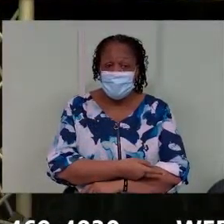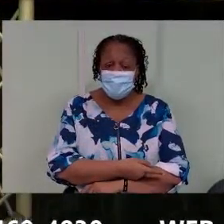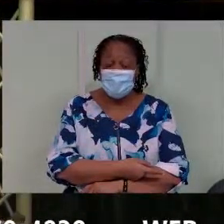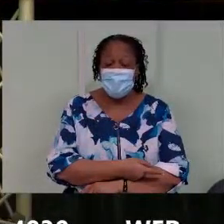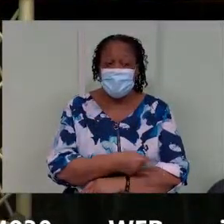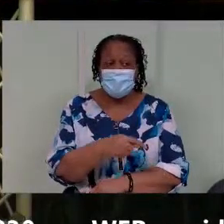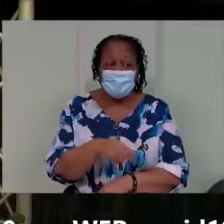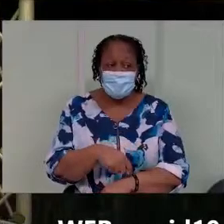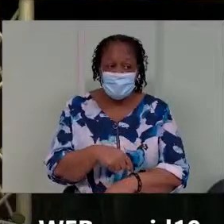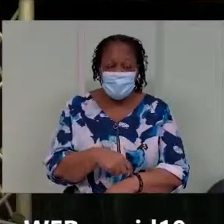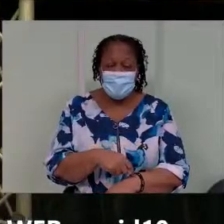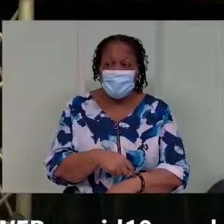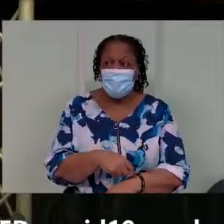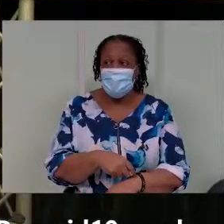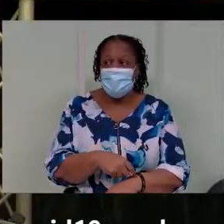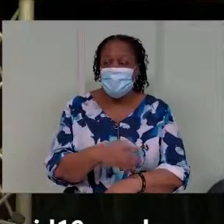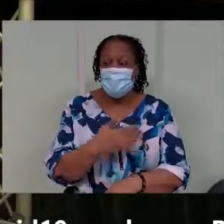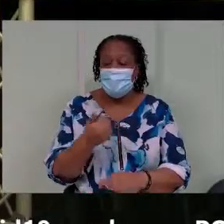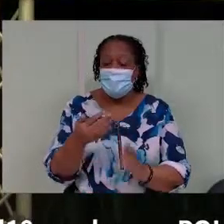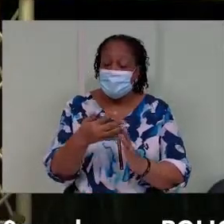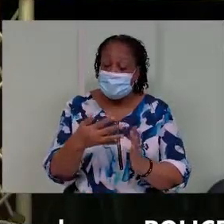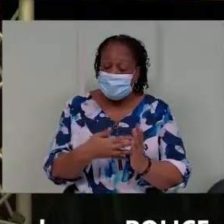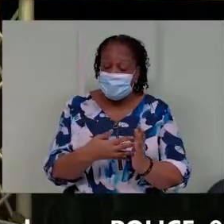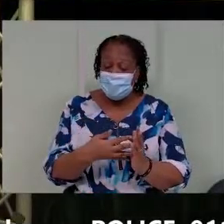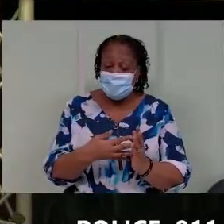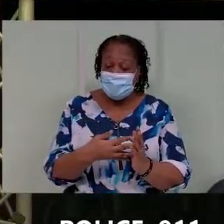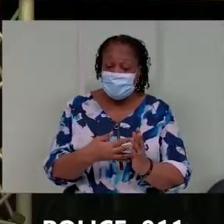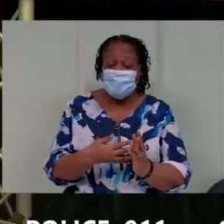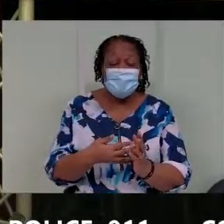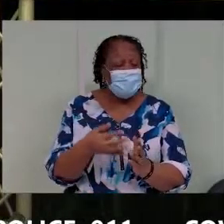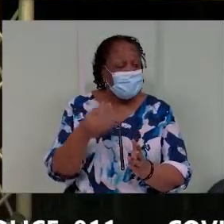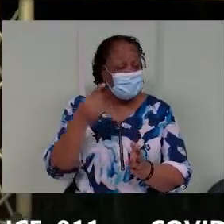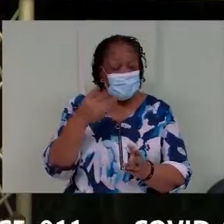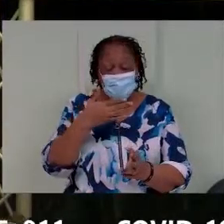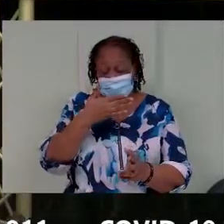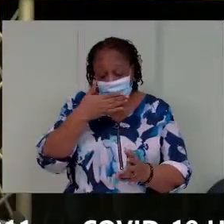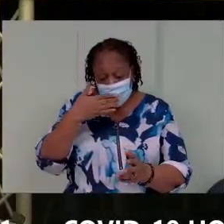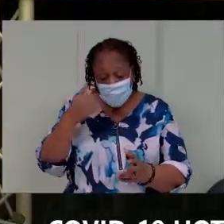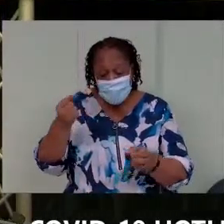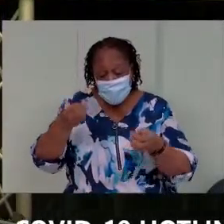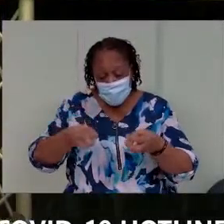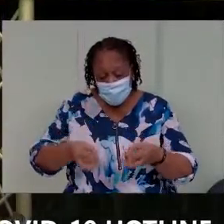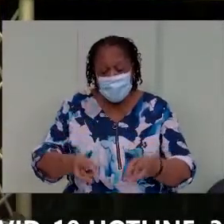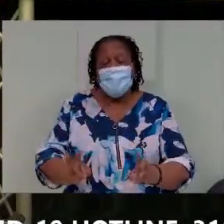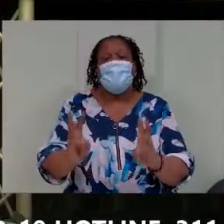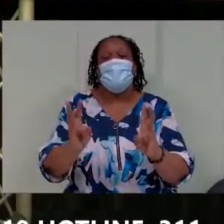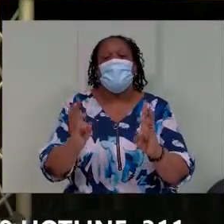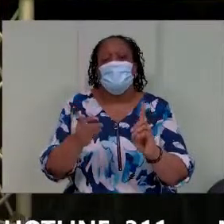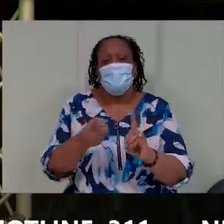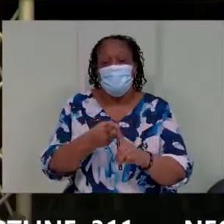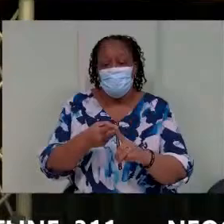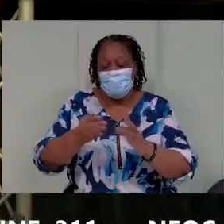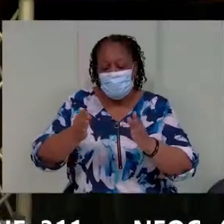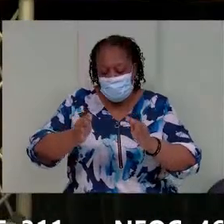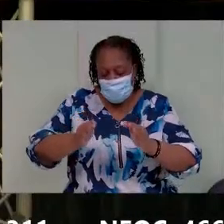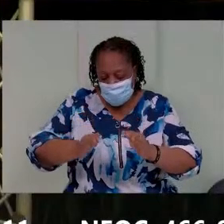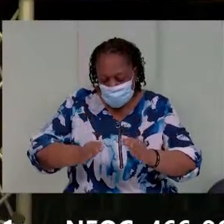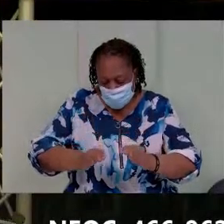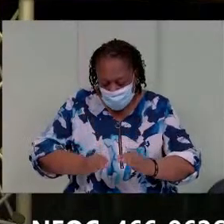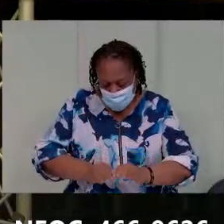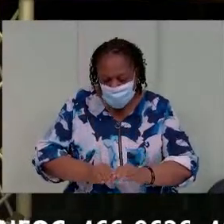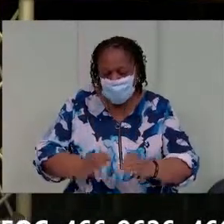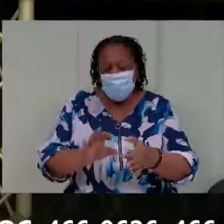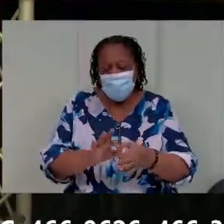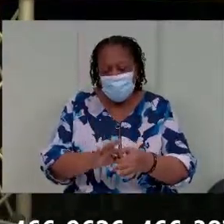quarantine and testing is the ideal approach in order to reduce the risk